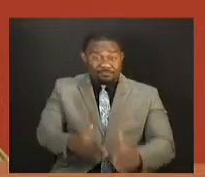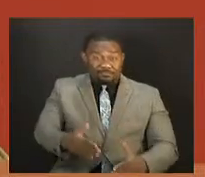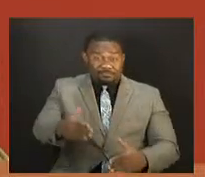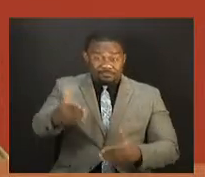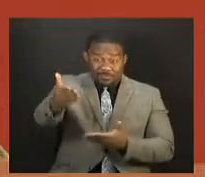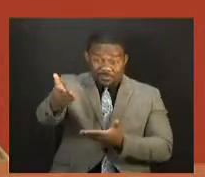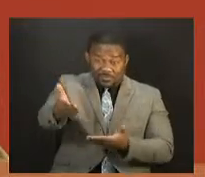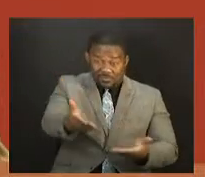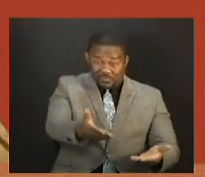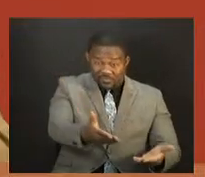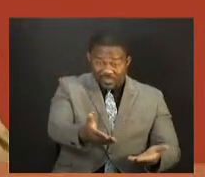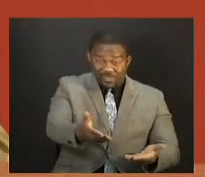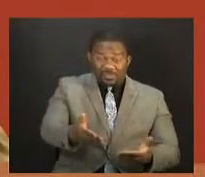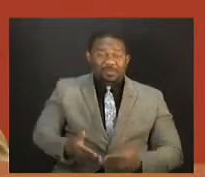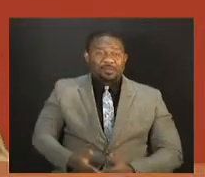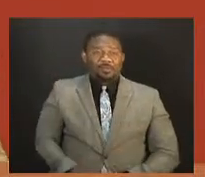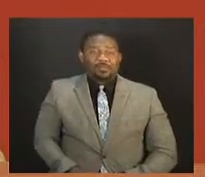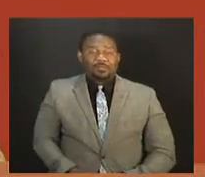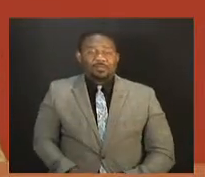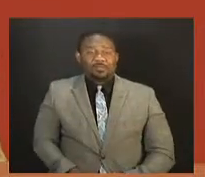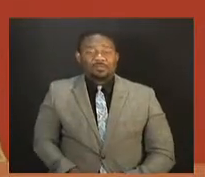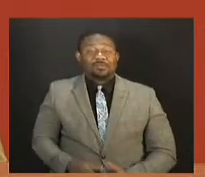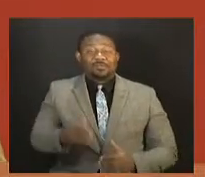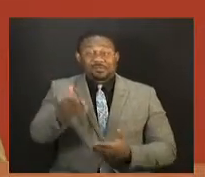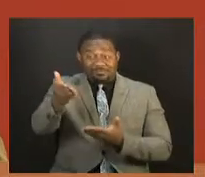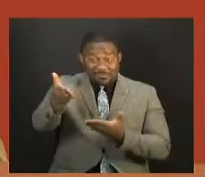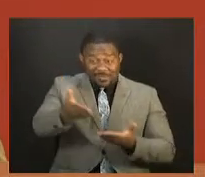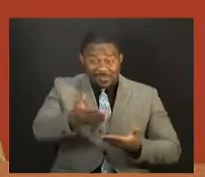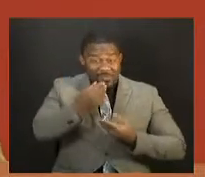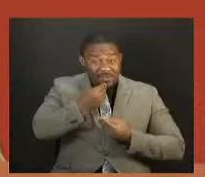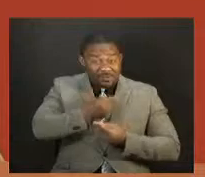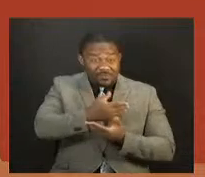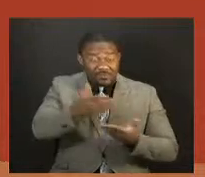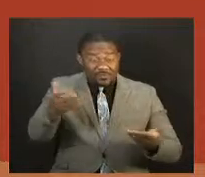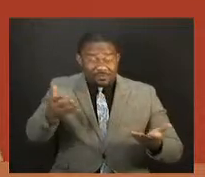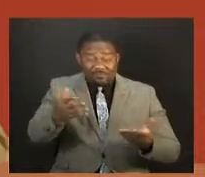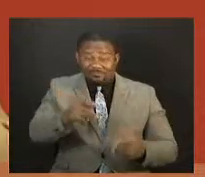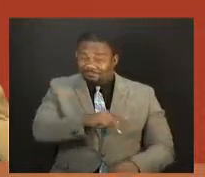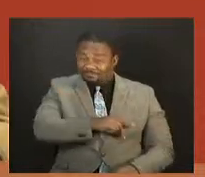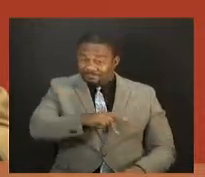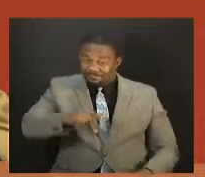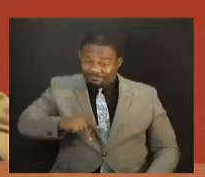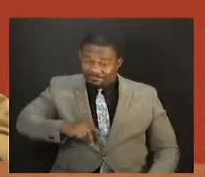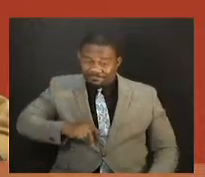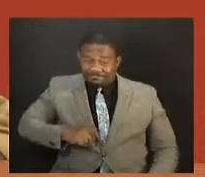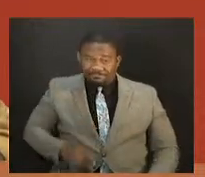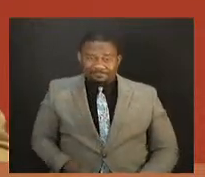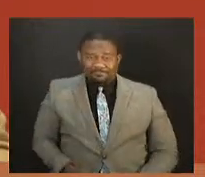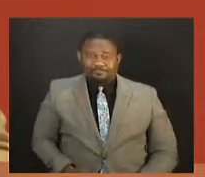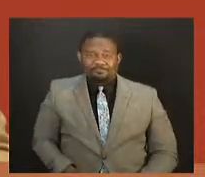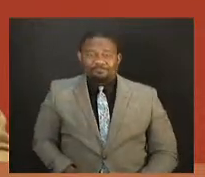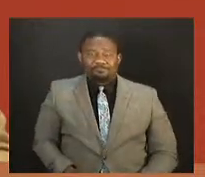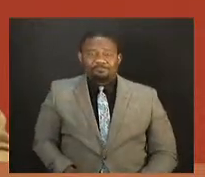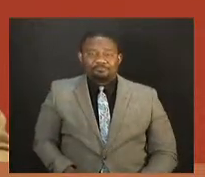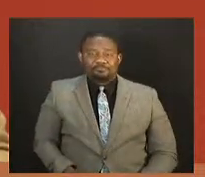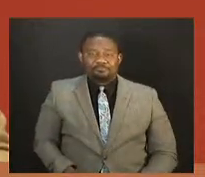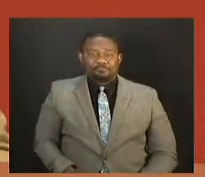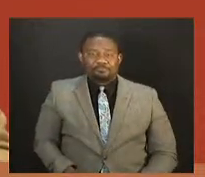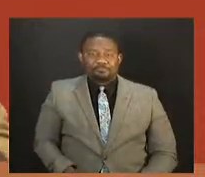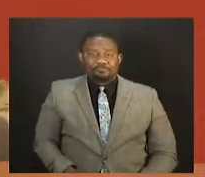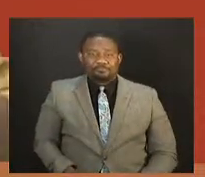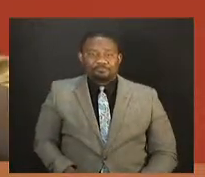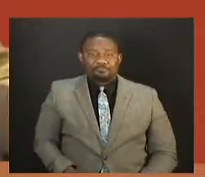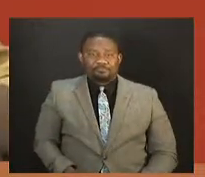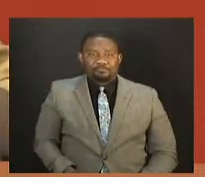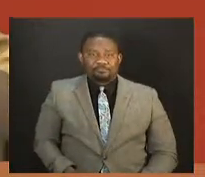inviting the Governor to come and brief the House on the issue. As such, the